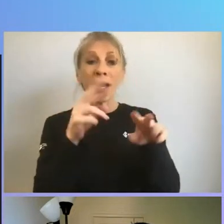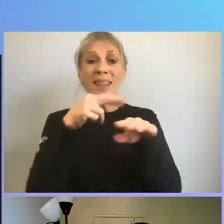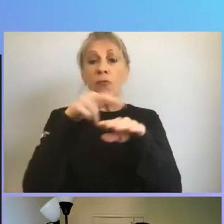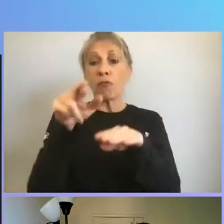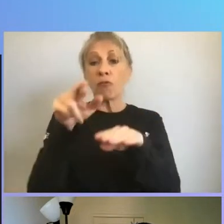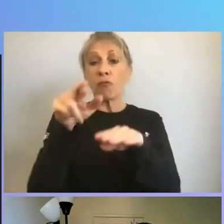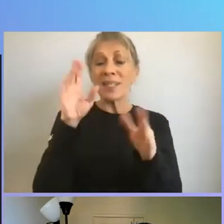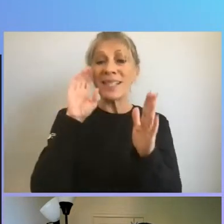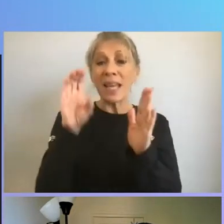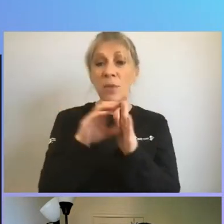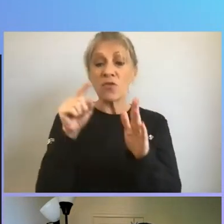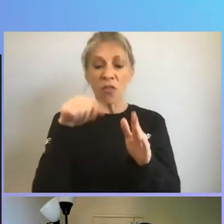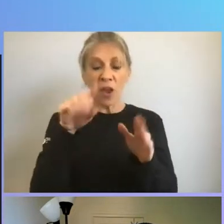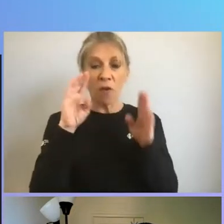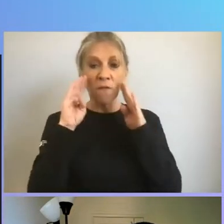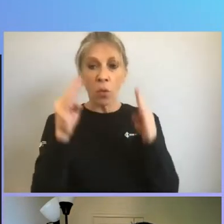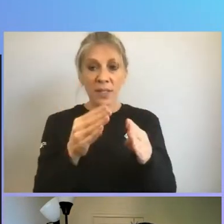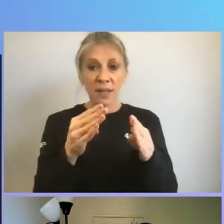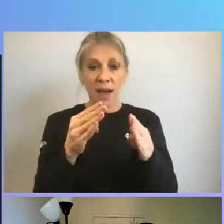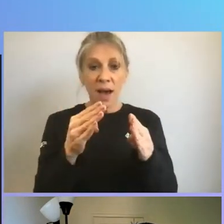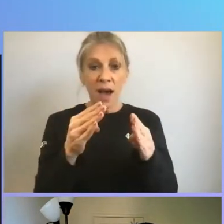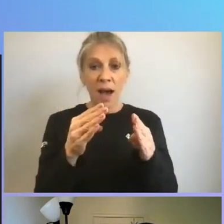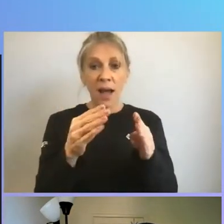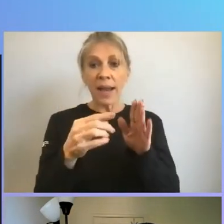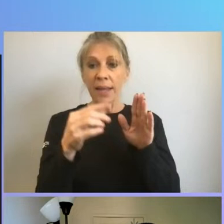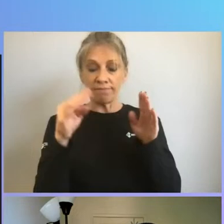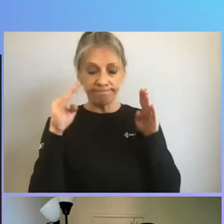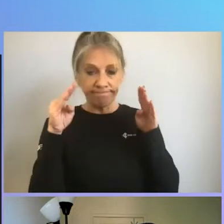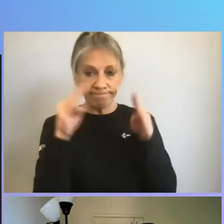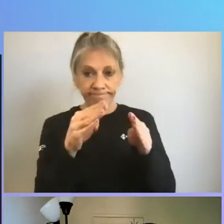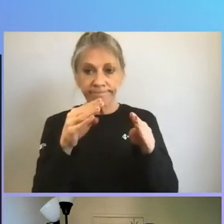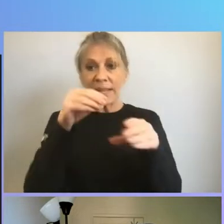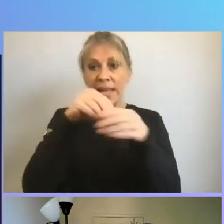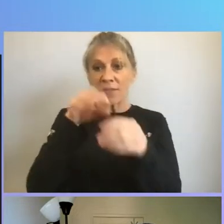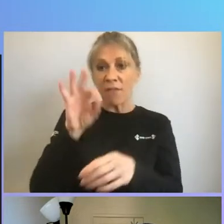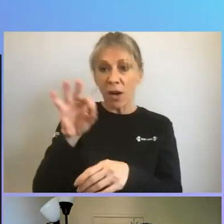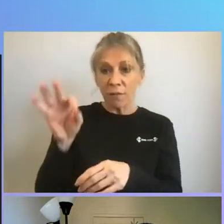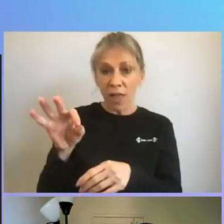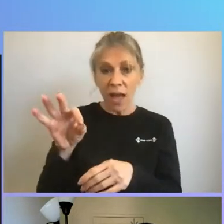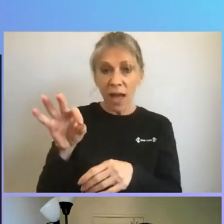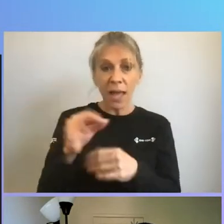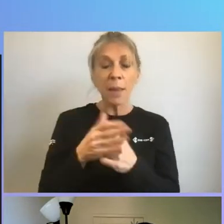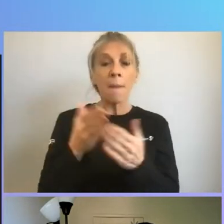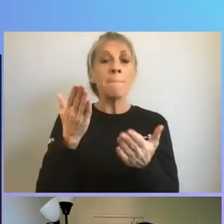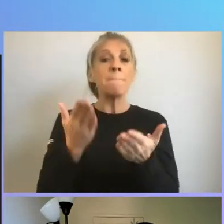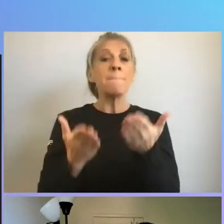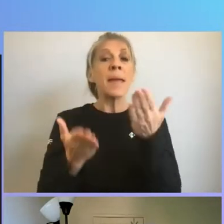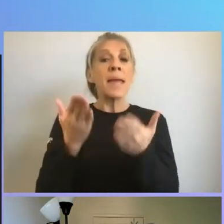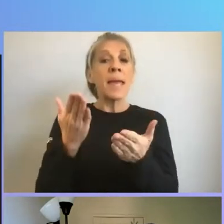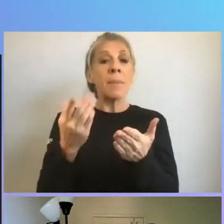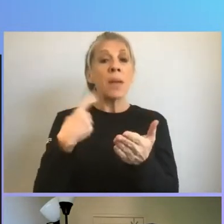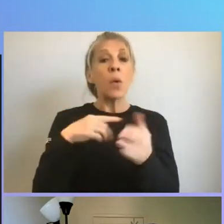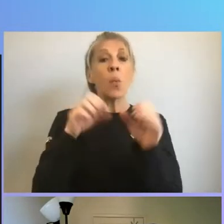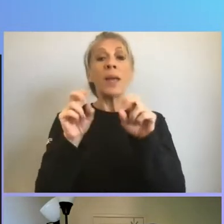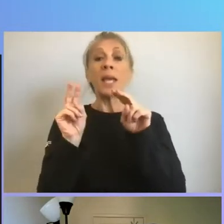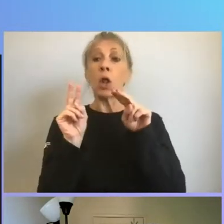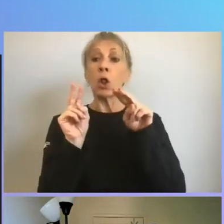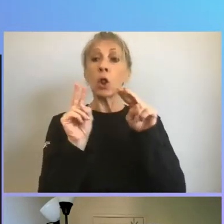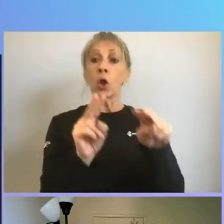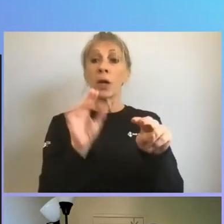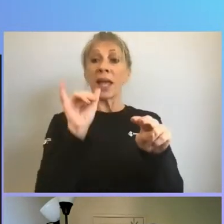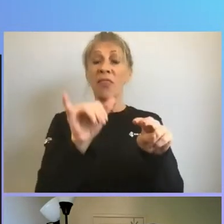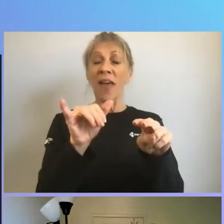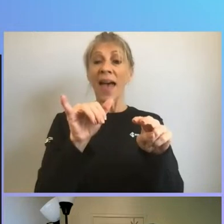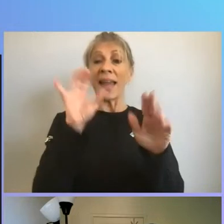they are focusing on and iterating on in Firefly. Maybe we can look at that reference